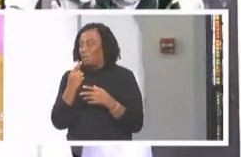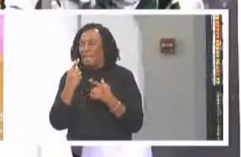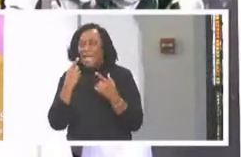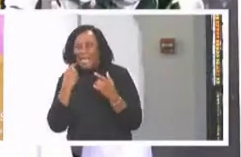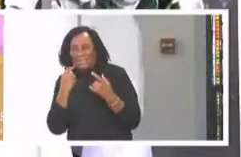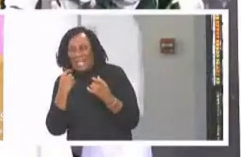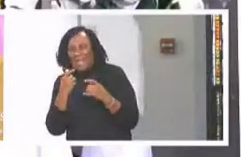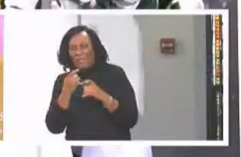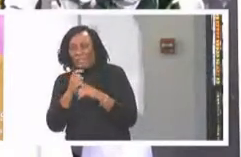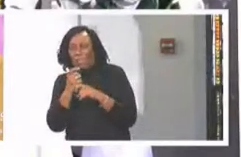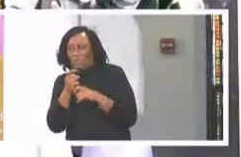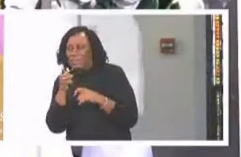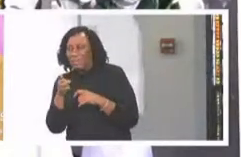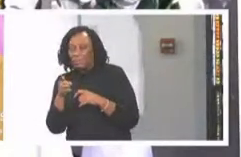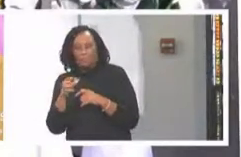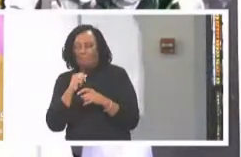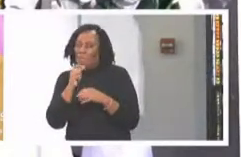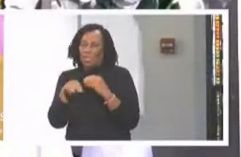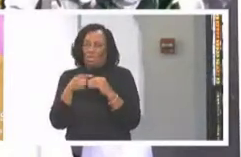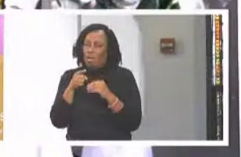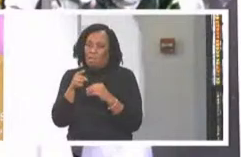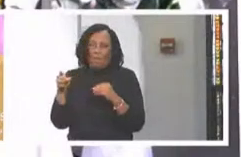Everything's not about you.